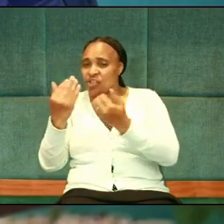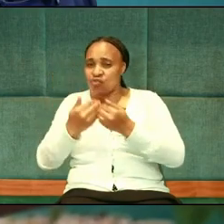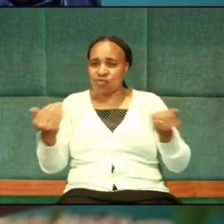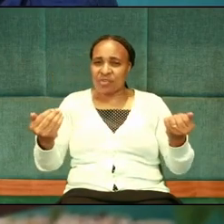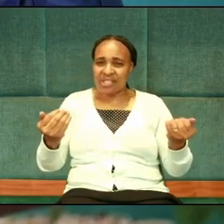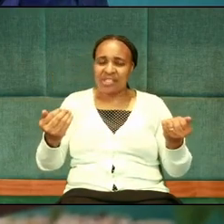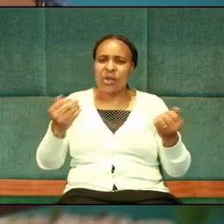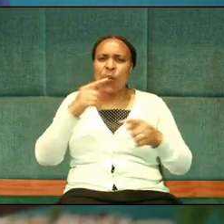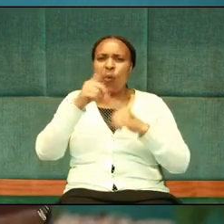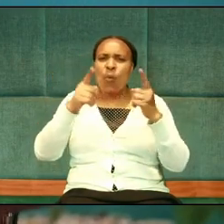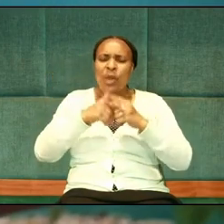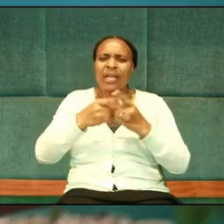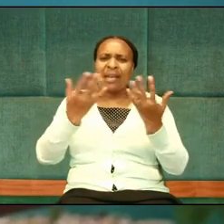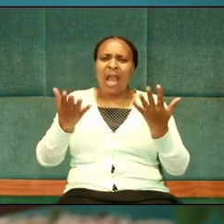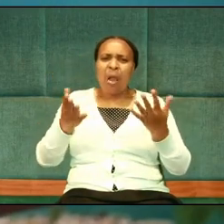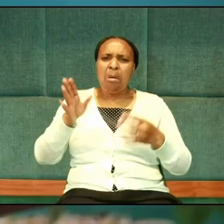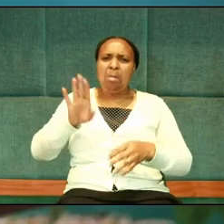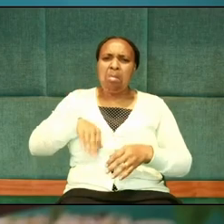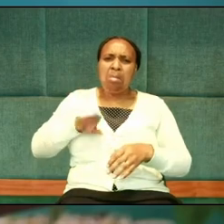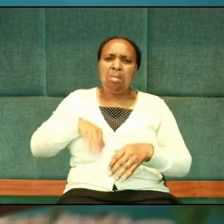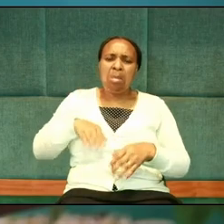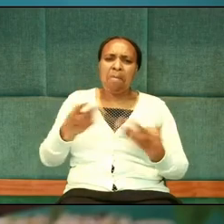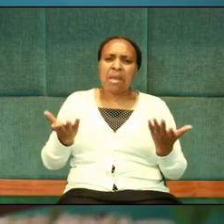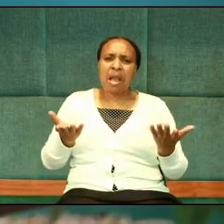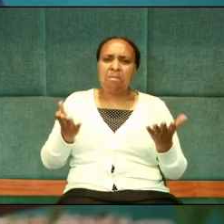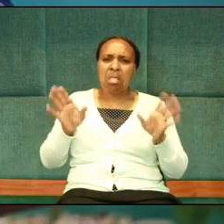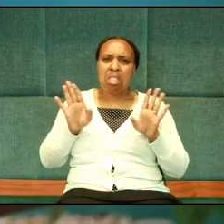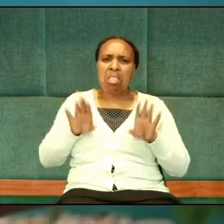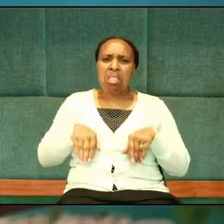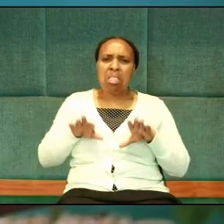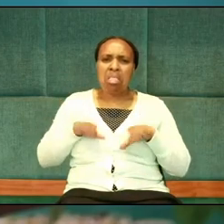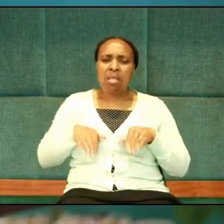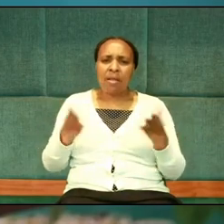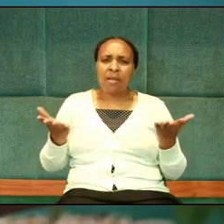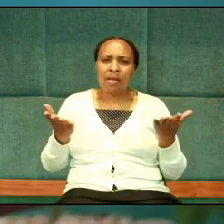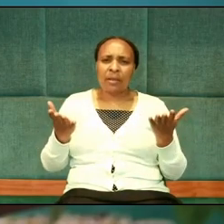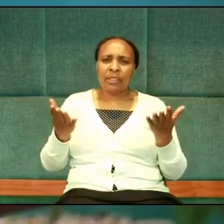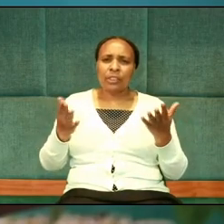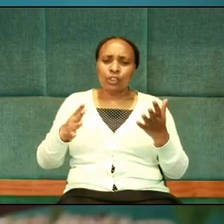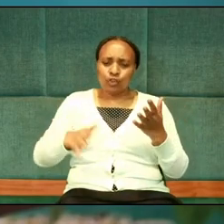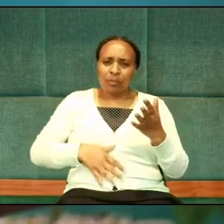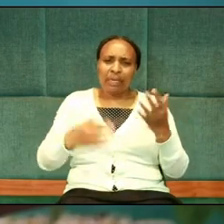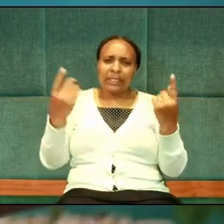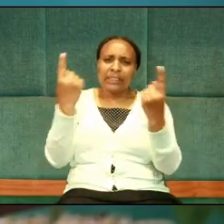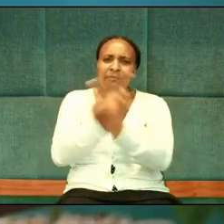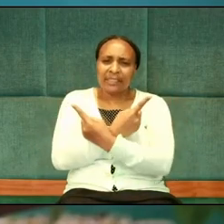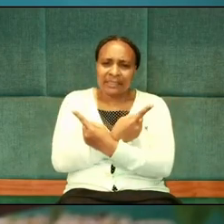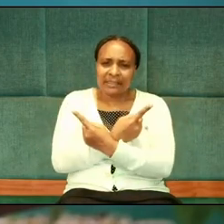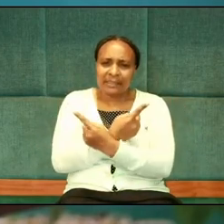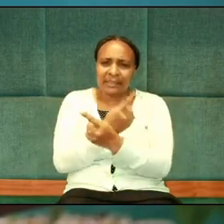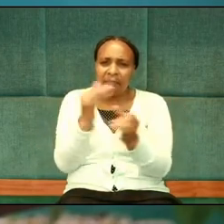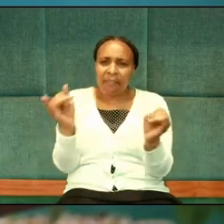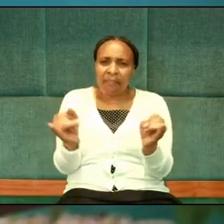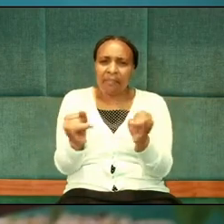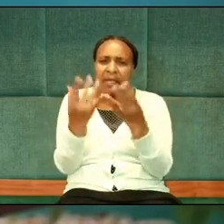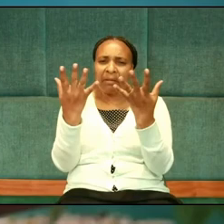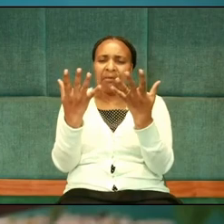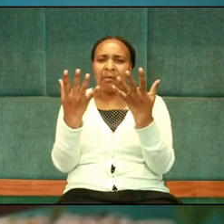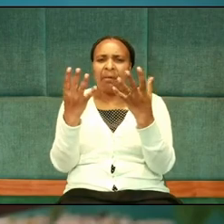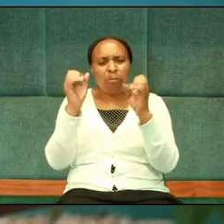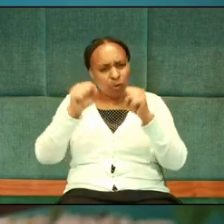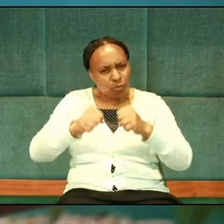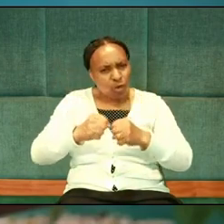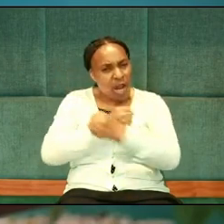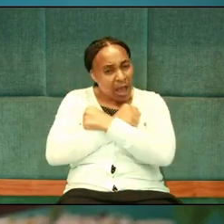breast is now dropping, the stomach is now different. Sir, will you still love this girl